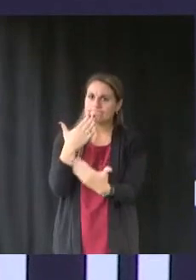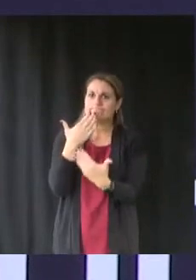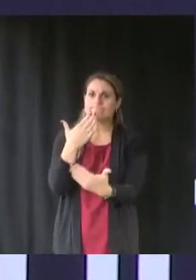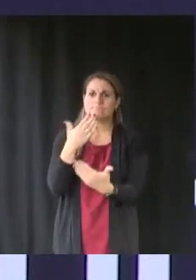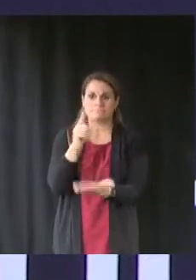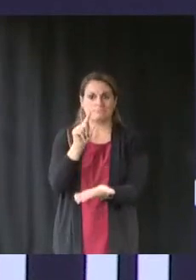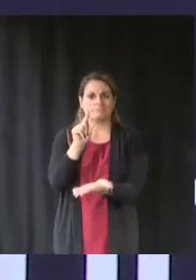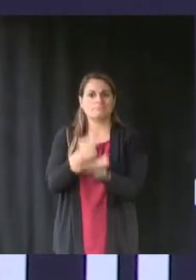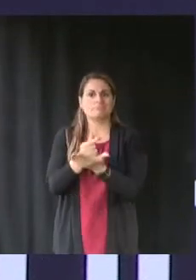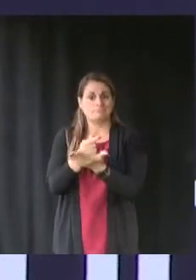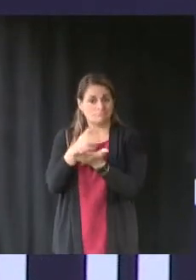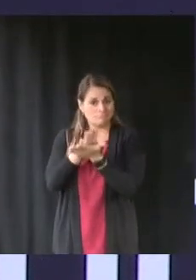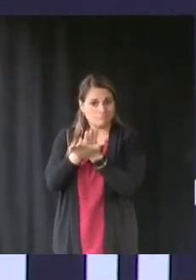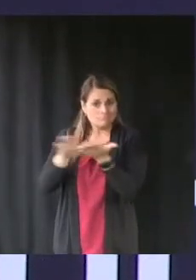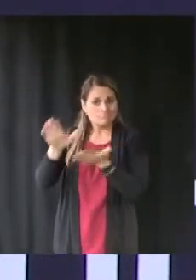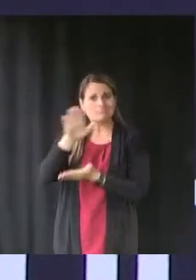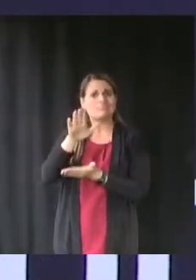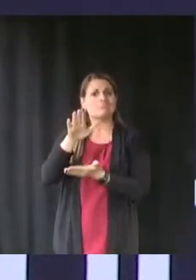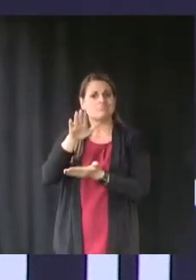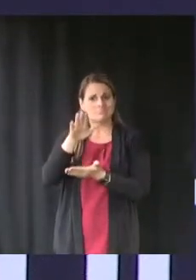university,